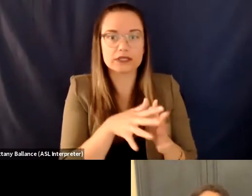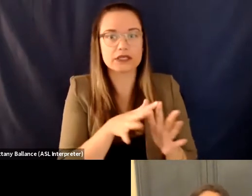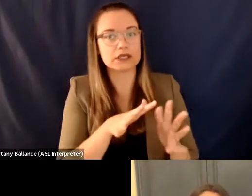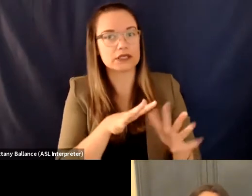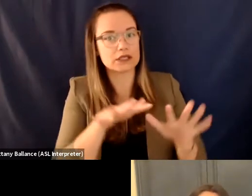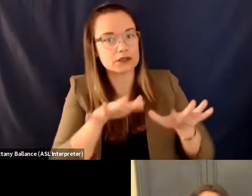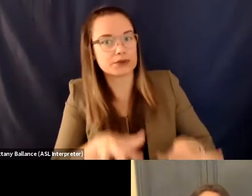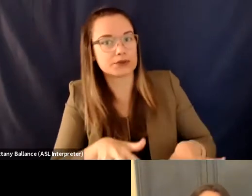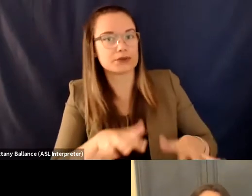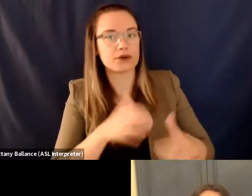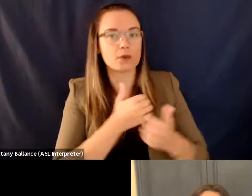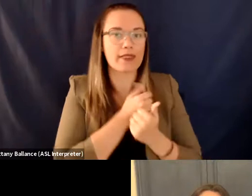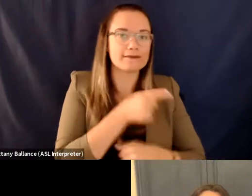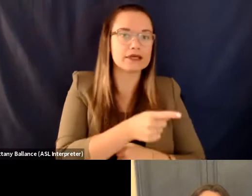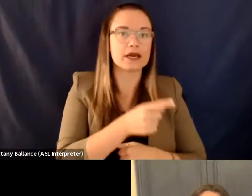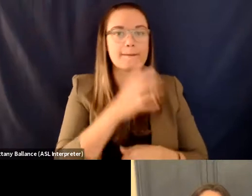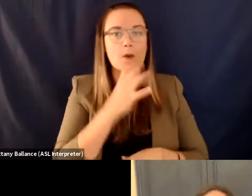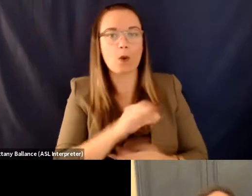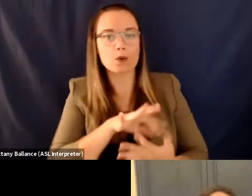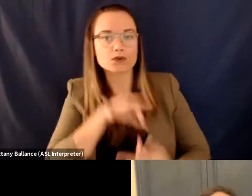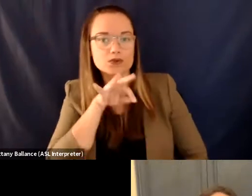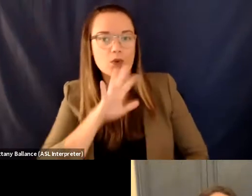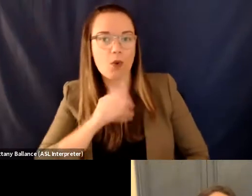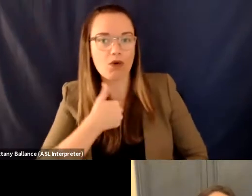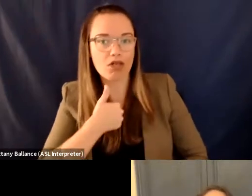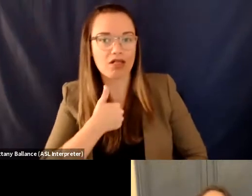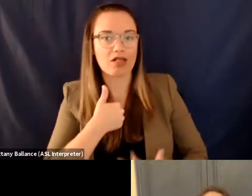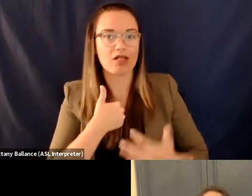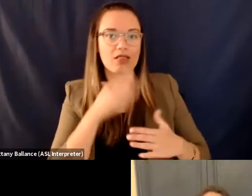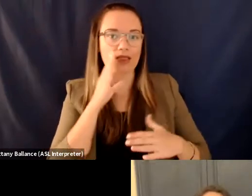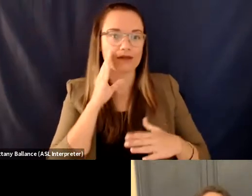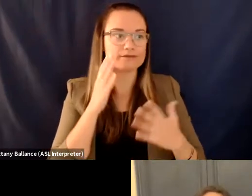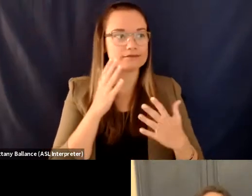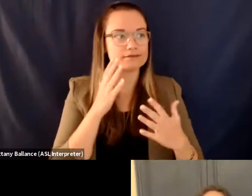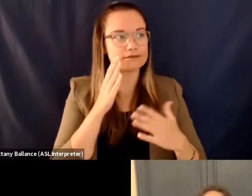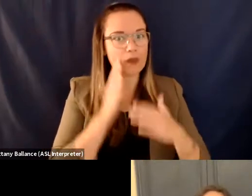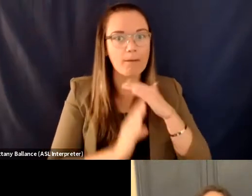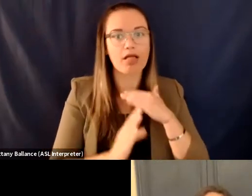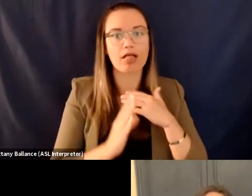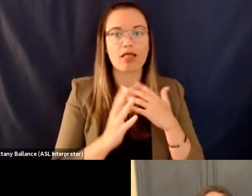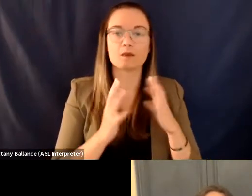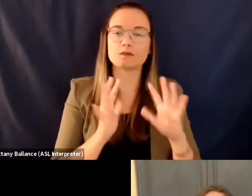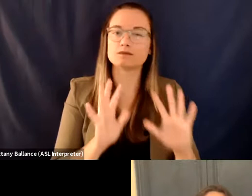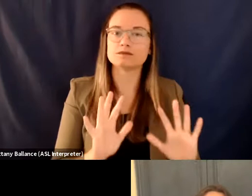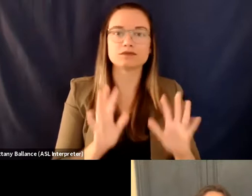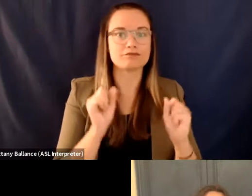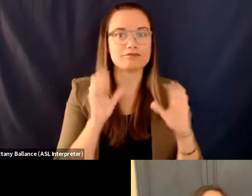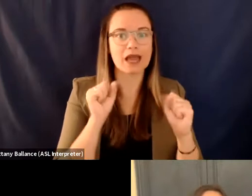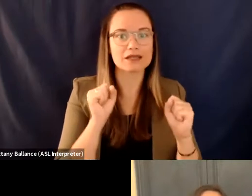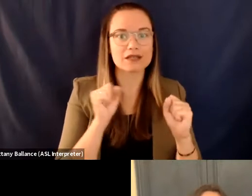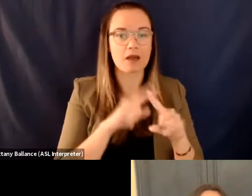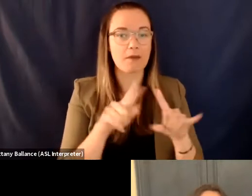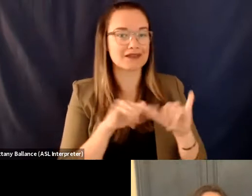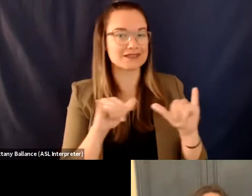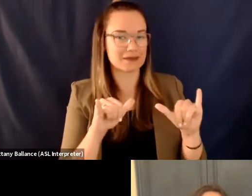He had a real old soul quality and a kind of humble humility to him that was so profound, but we were just